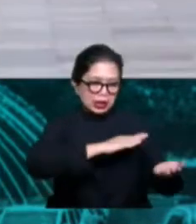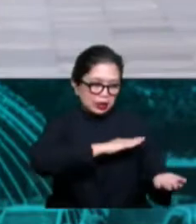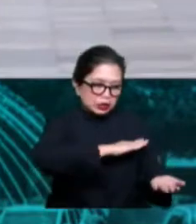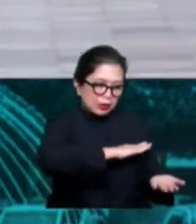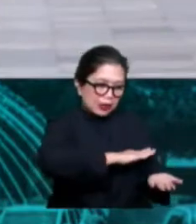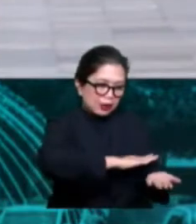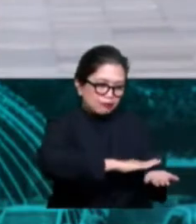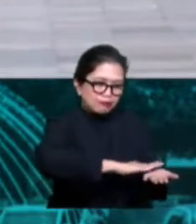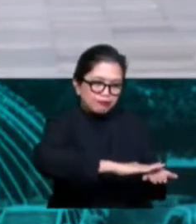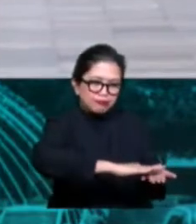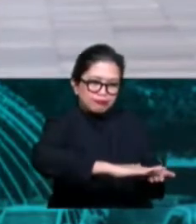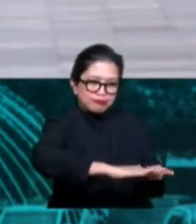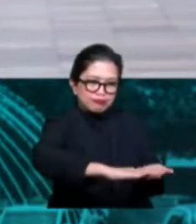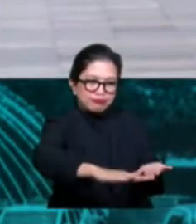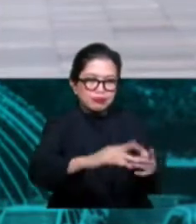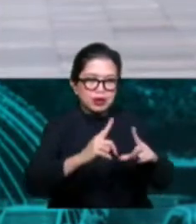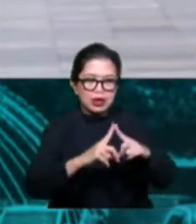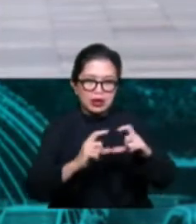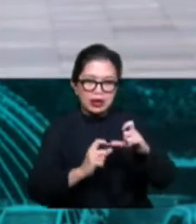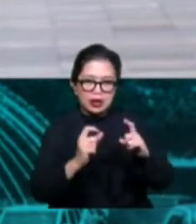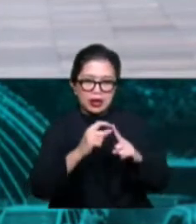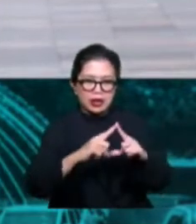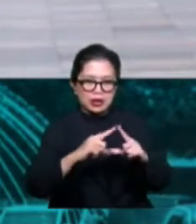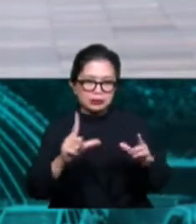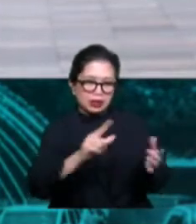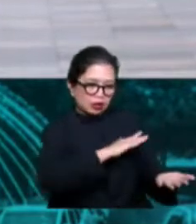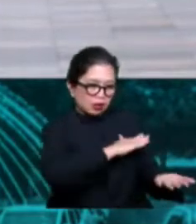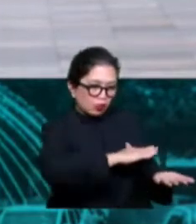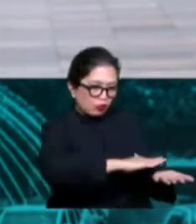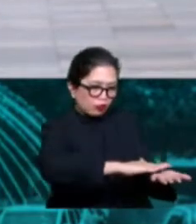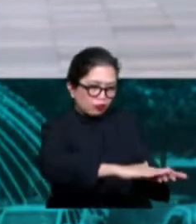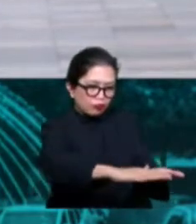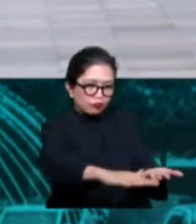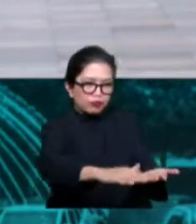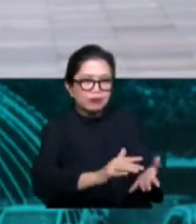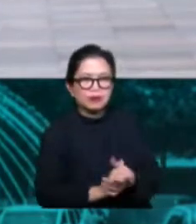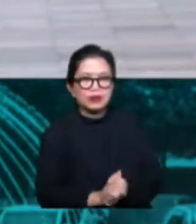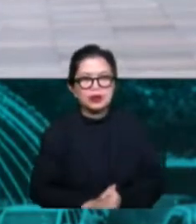cleanliness. They don't care about the cleanliness. They need somebody from